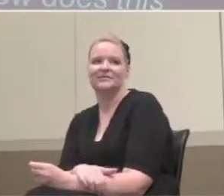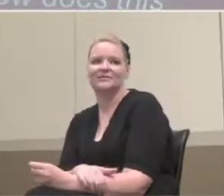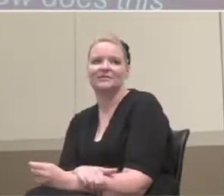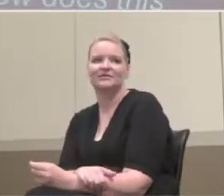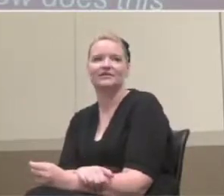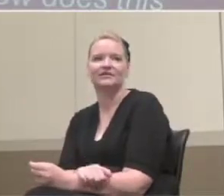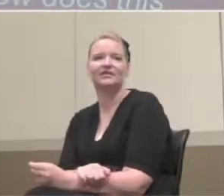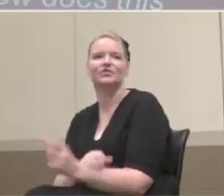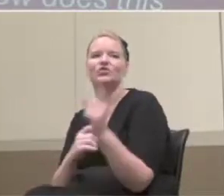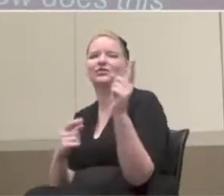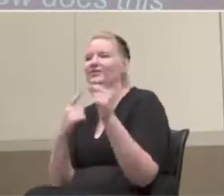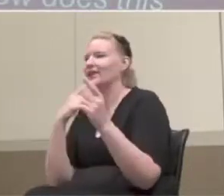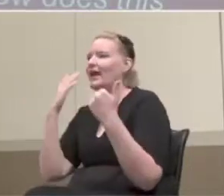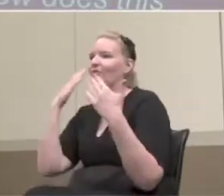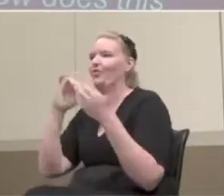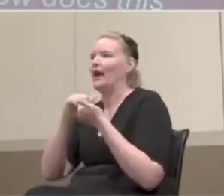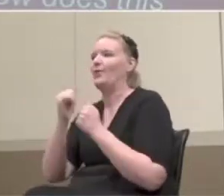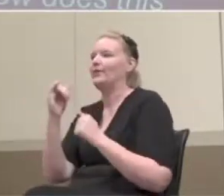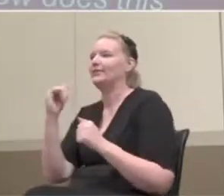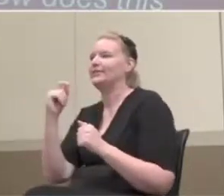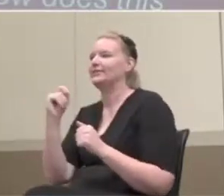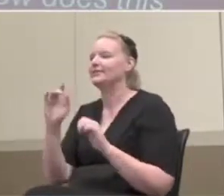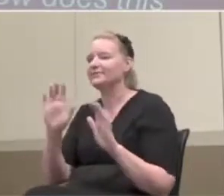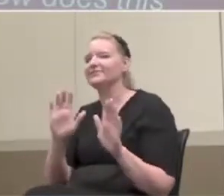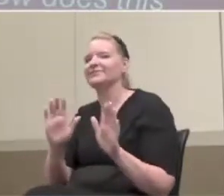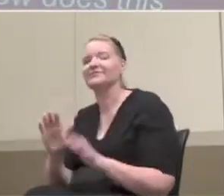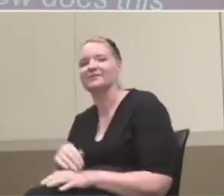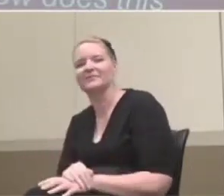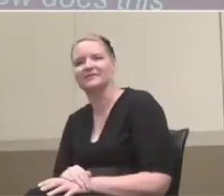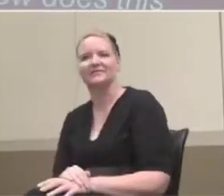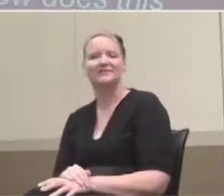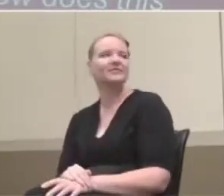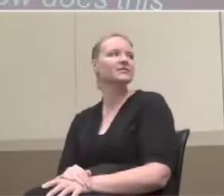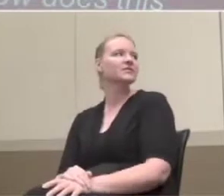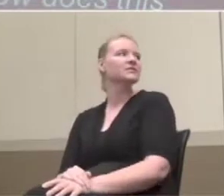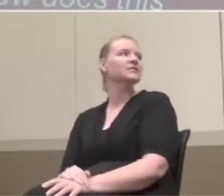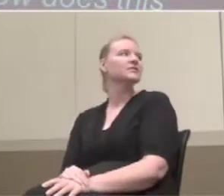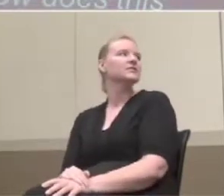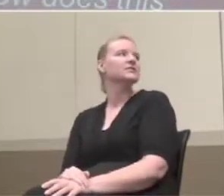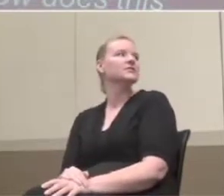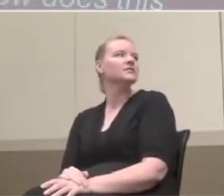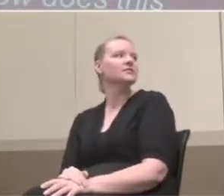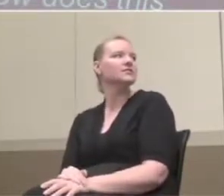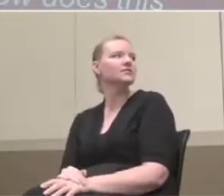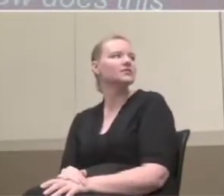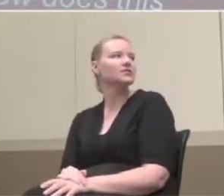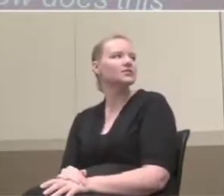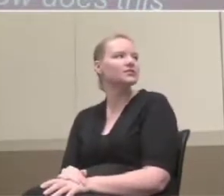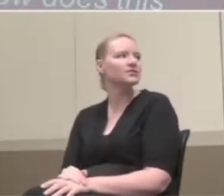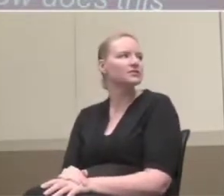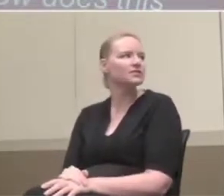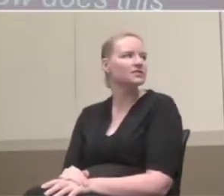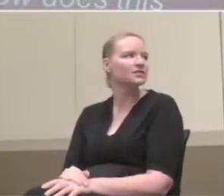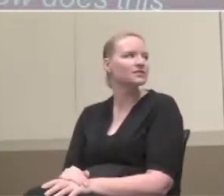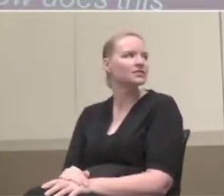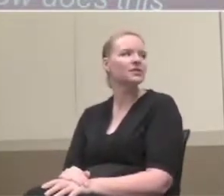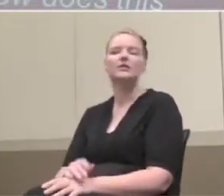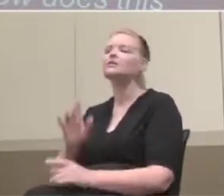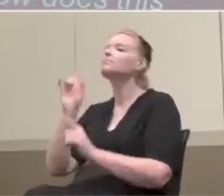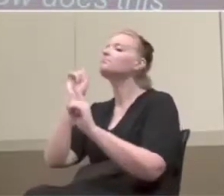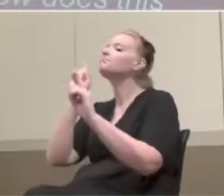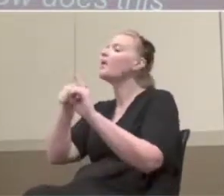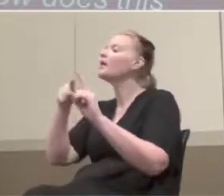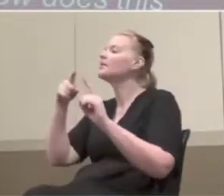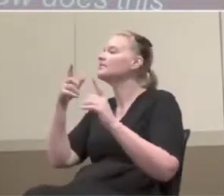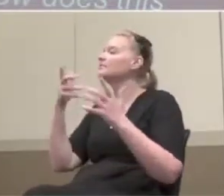The point of this is not so that you guys can get lulled into a nice, safe feeling, or, well, it is kind of. But the point of this is to say